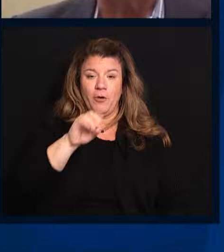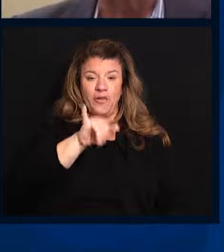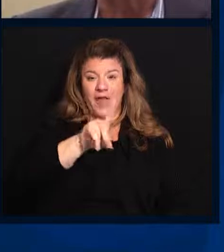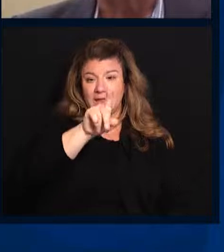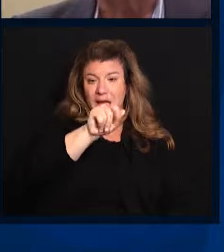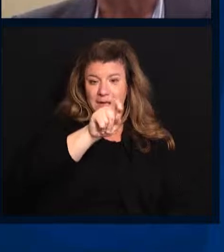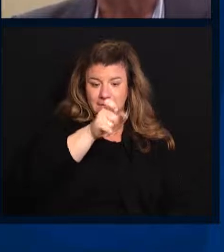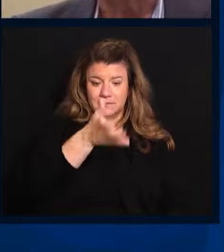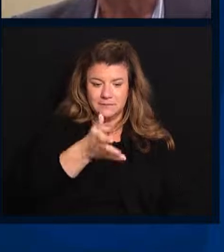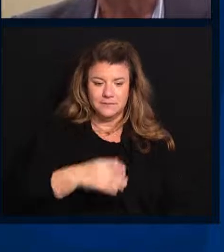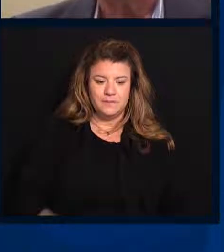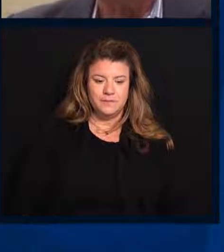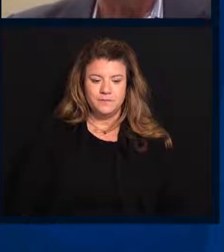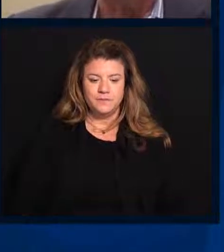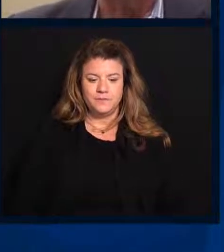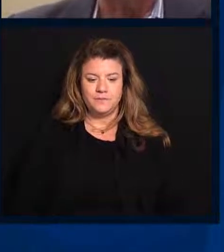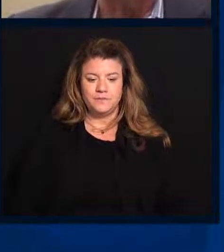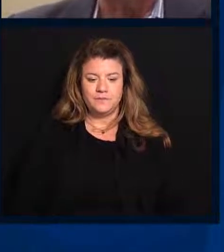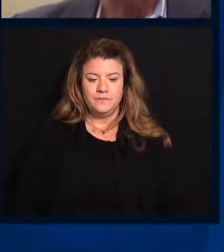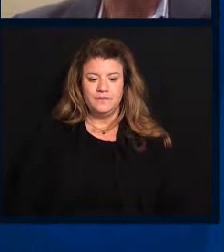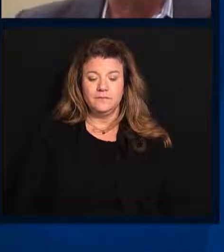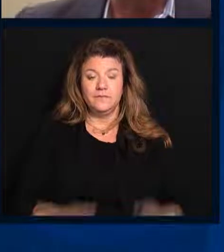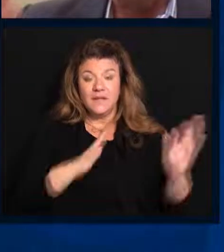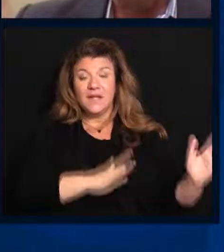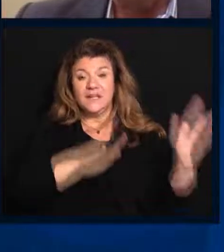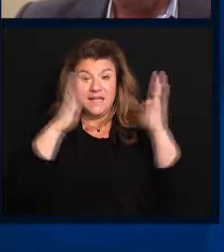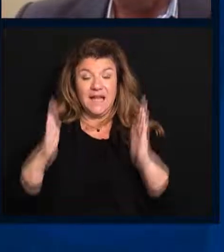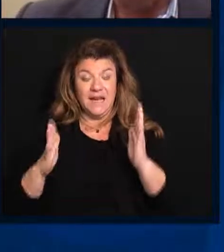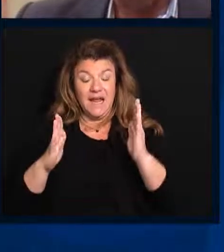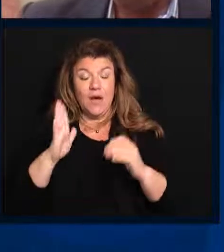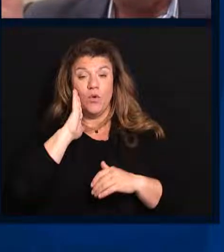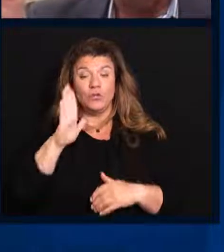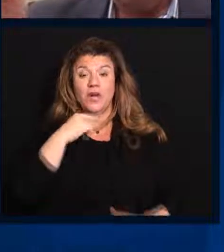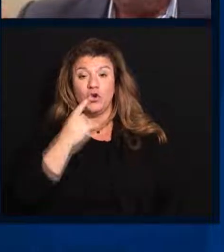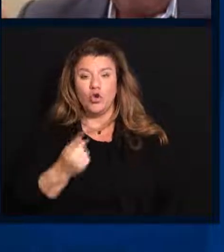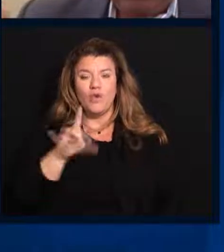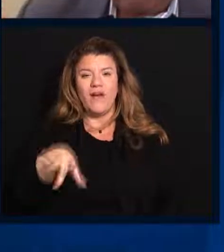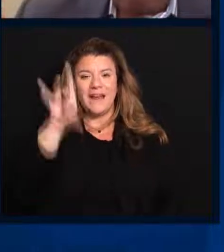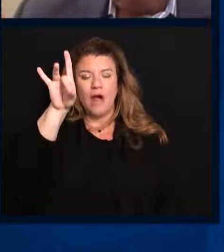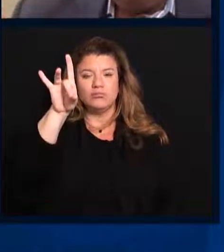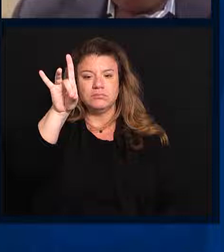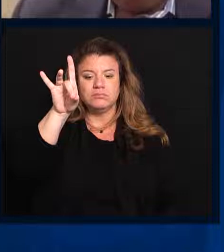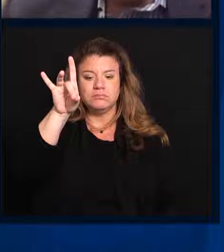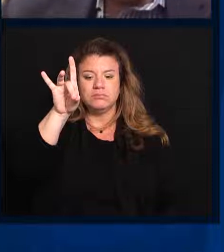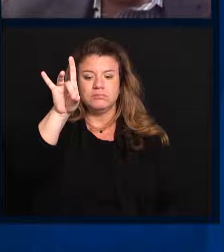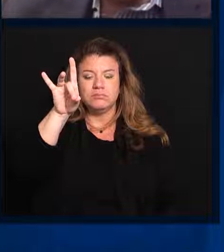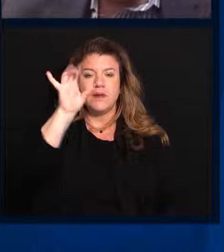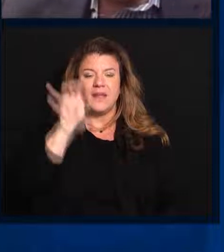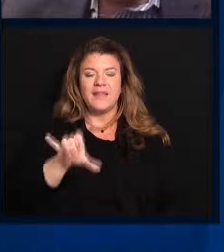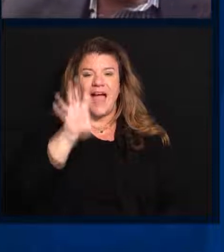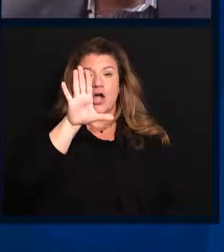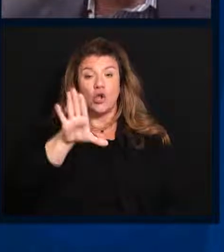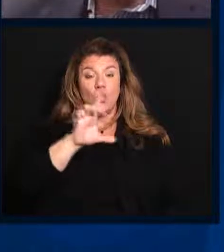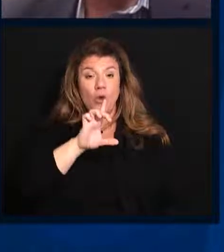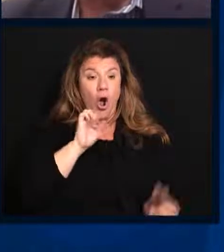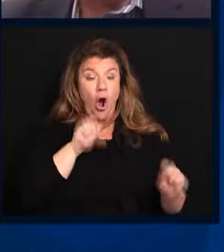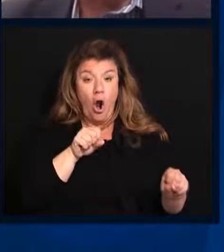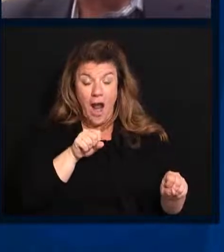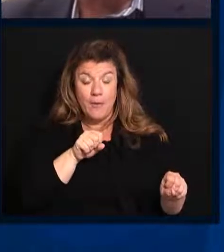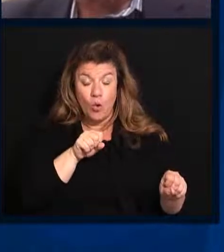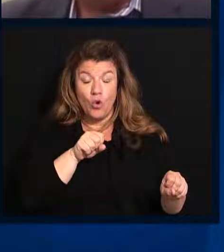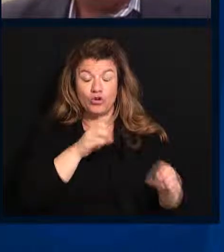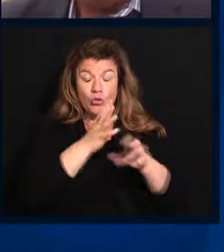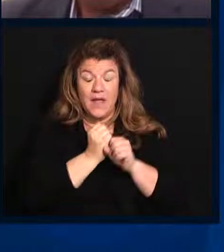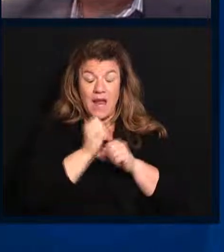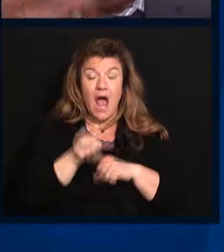Next slide. And then you basically find out that you are eligible for